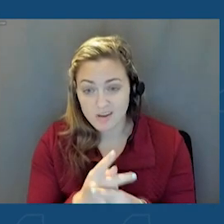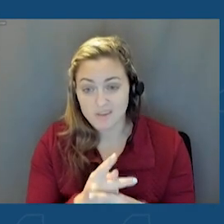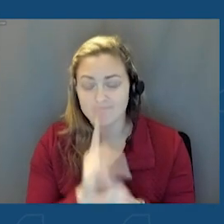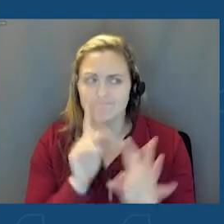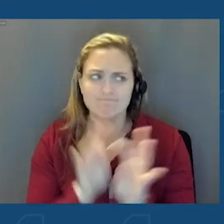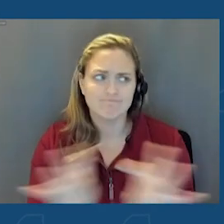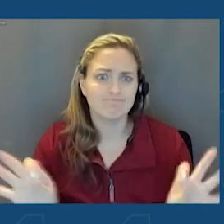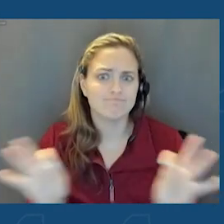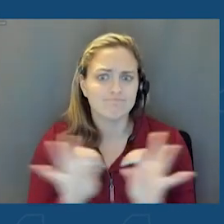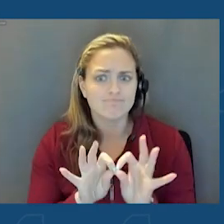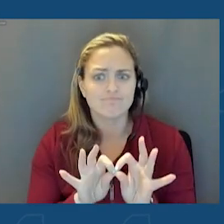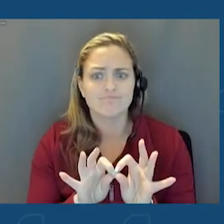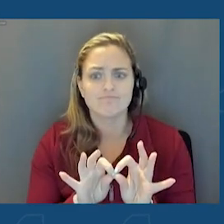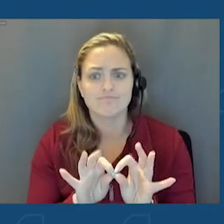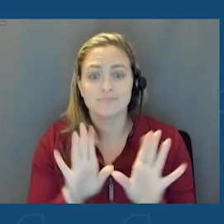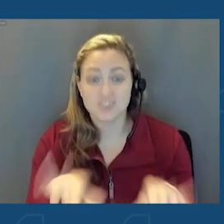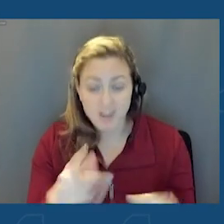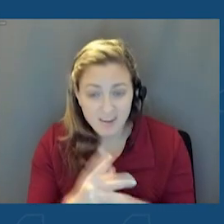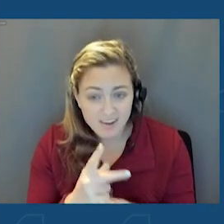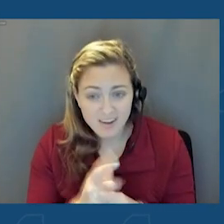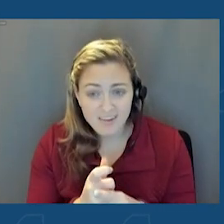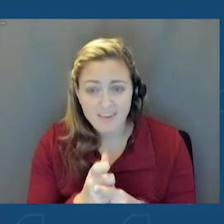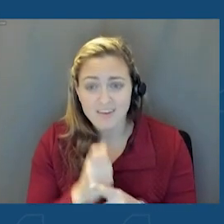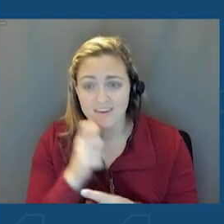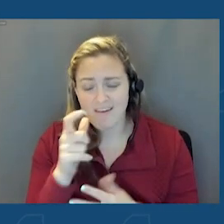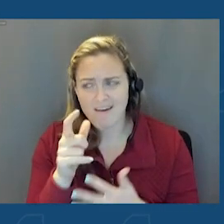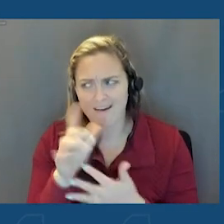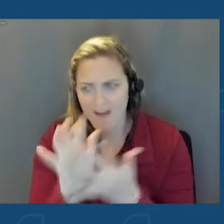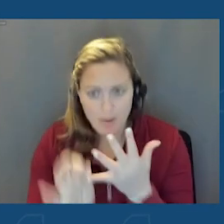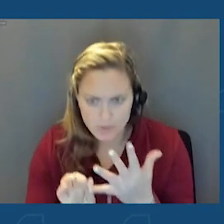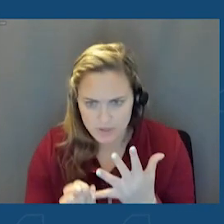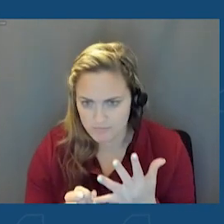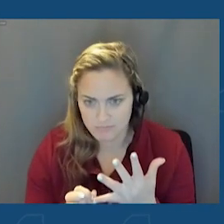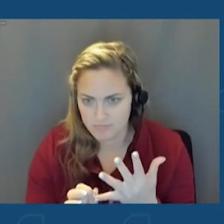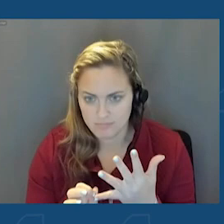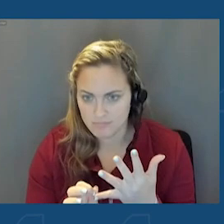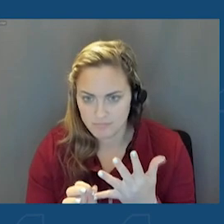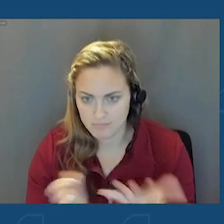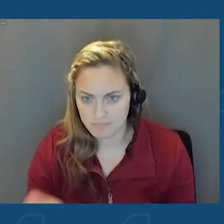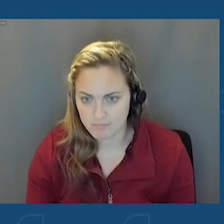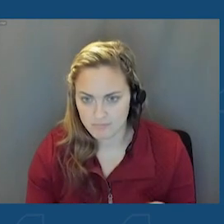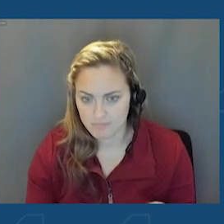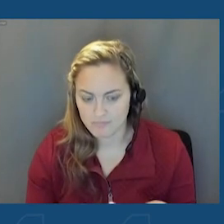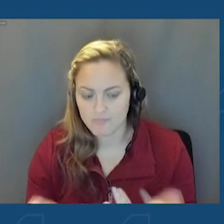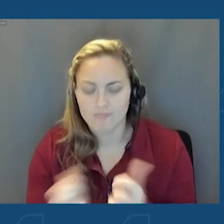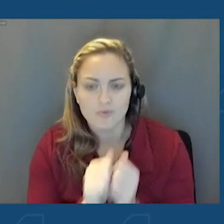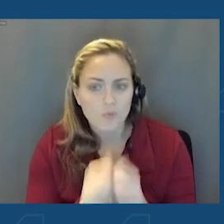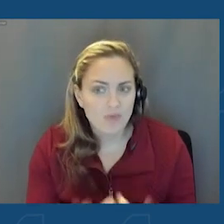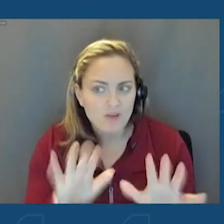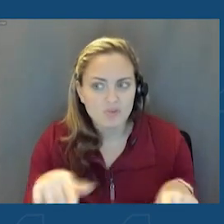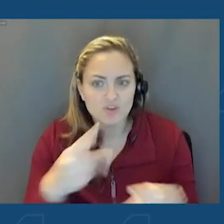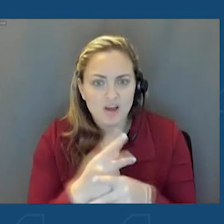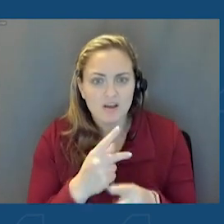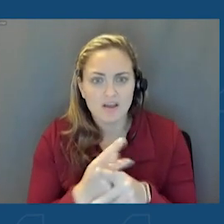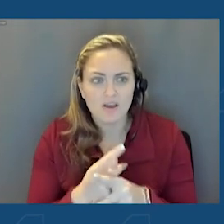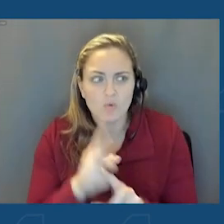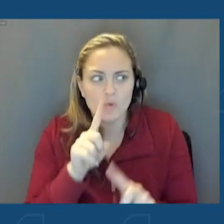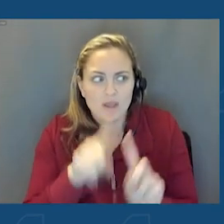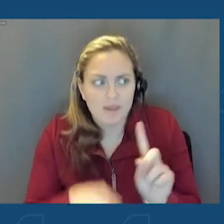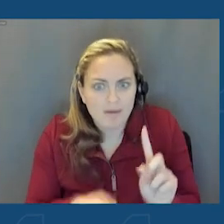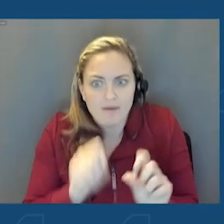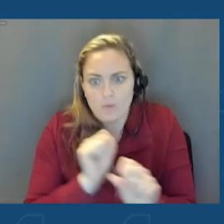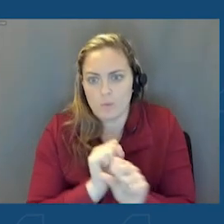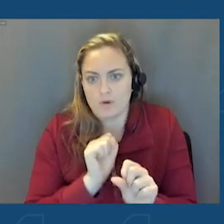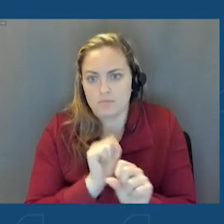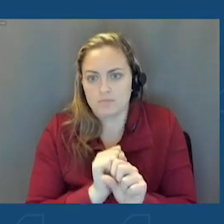because child care is not an option for most working New Yorkers. Without child care, we can't work. And